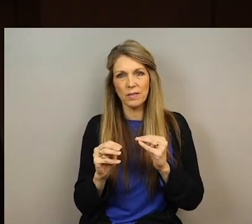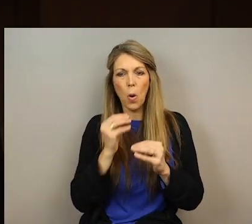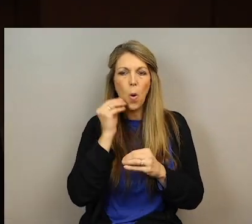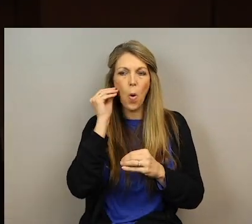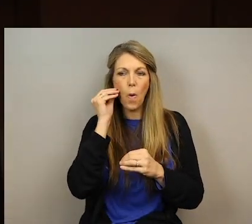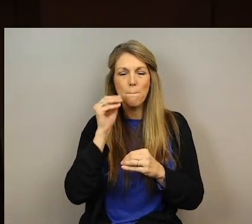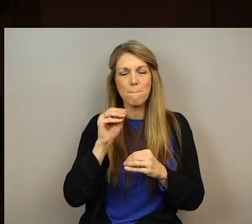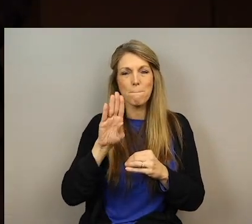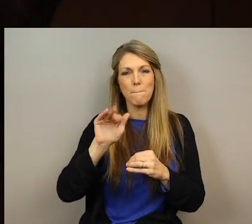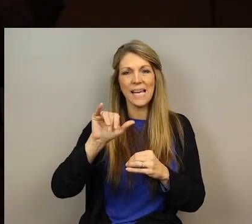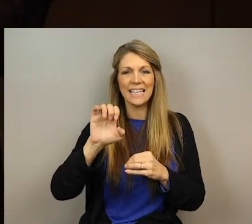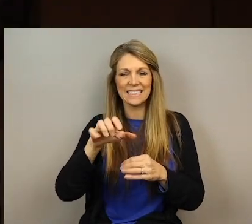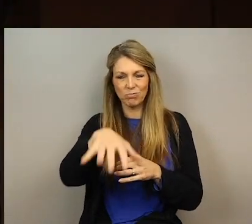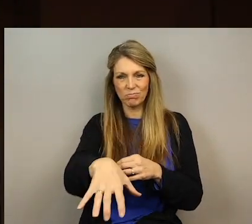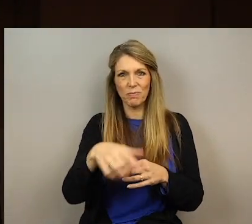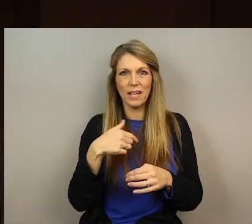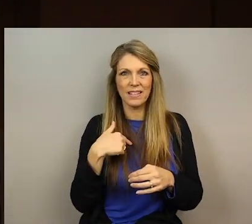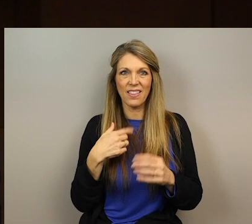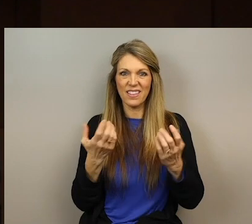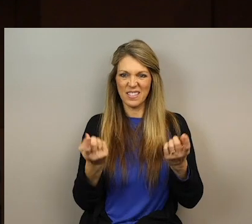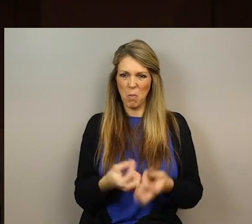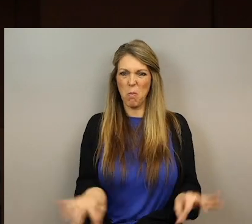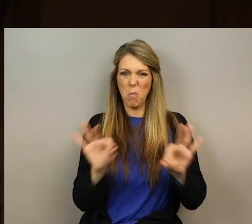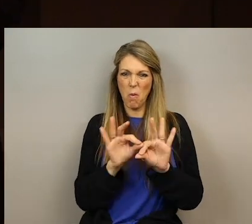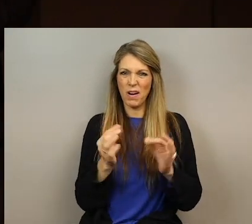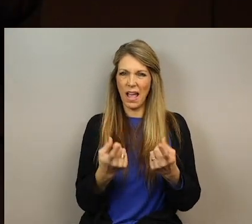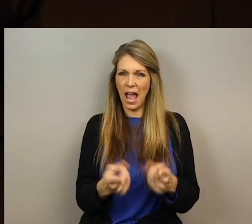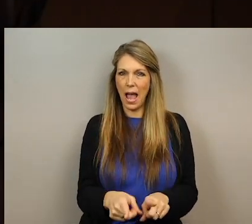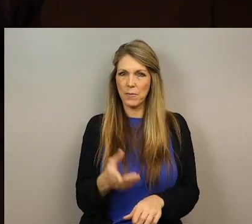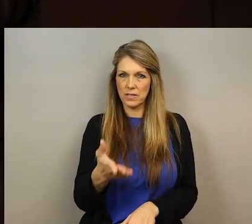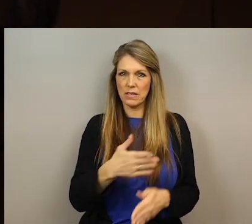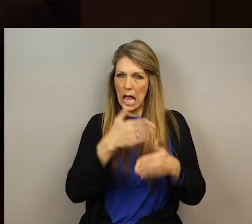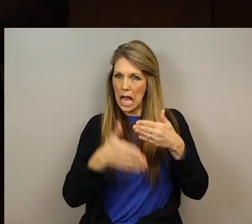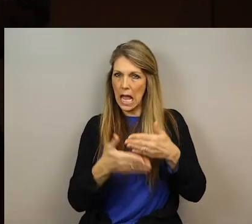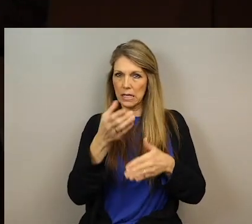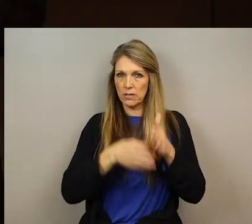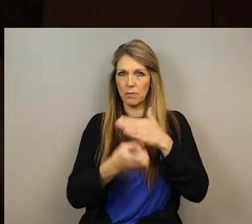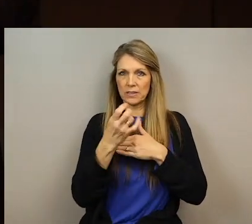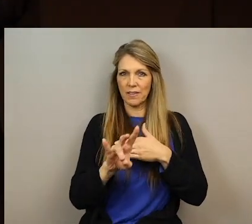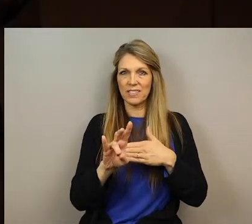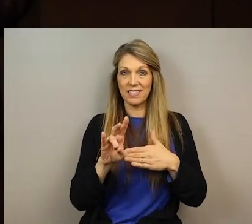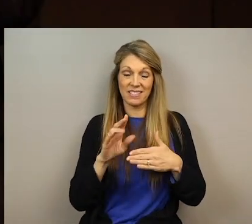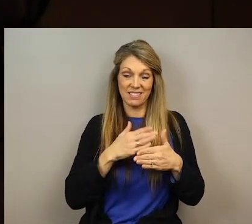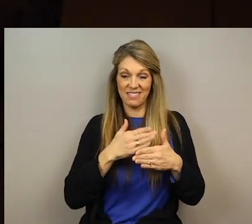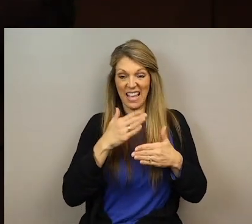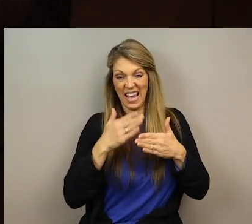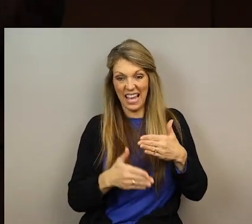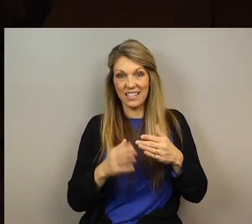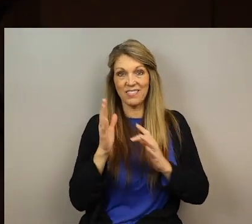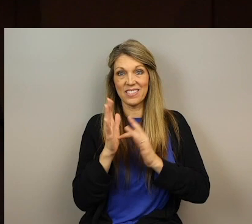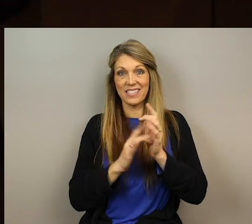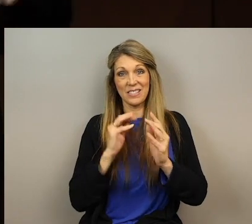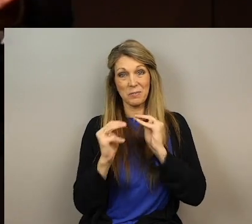turning point. There's an important turning that happens here at the end of chapter 17, because it really is the conclusion of Jesus'